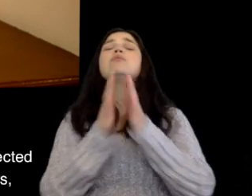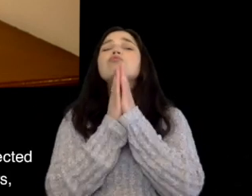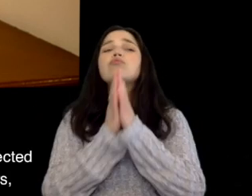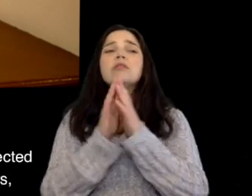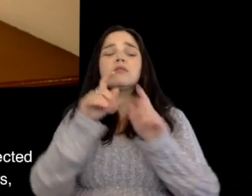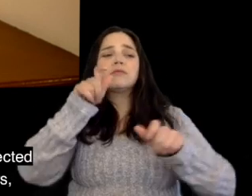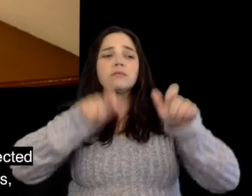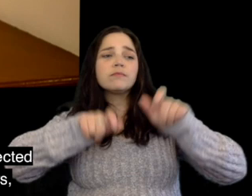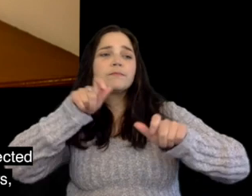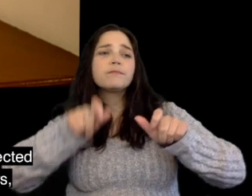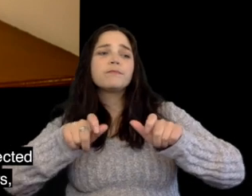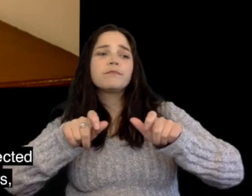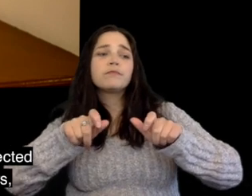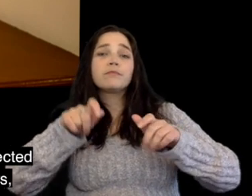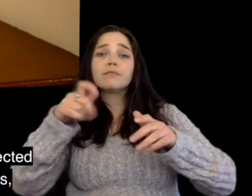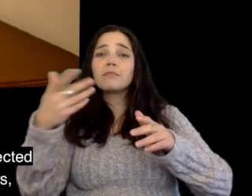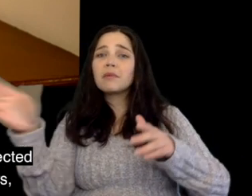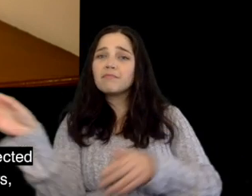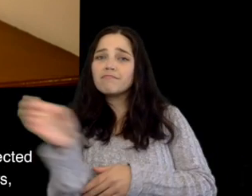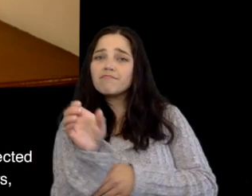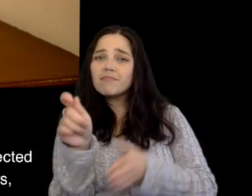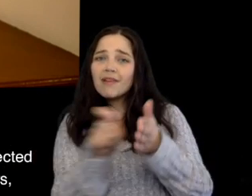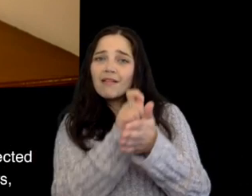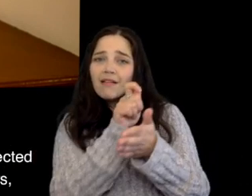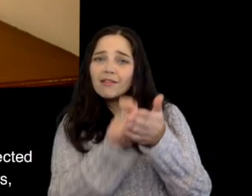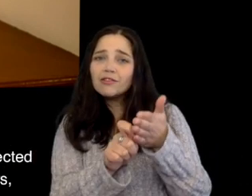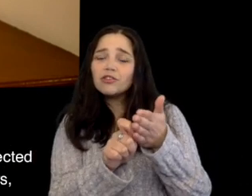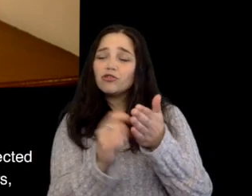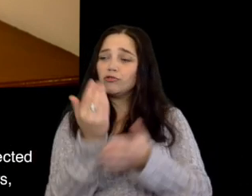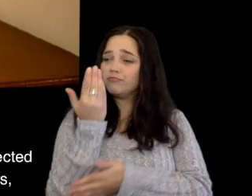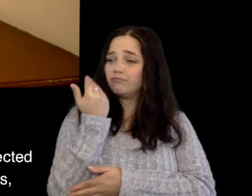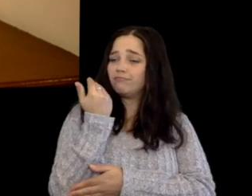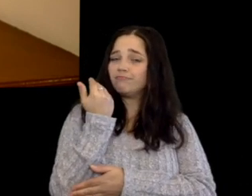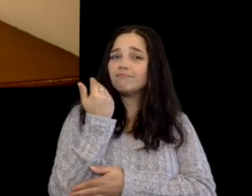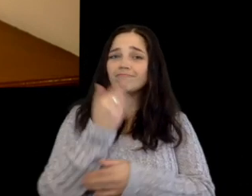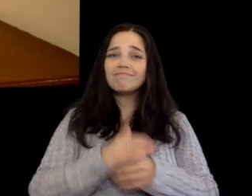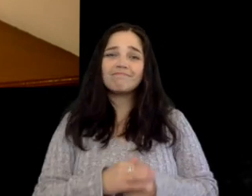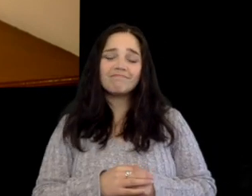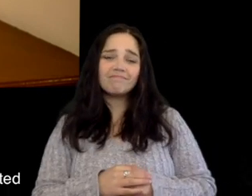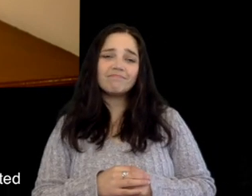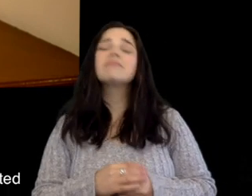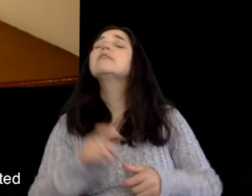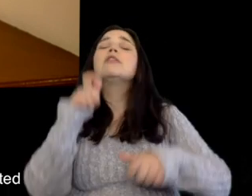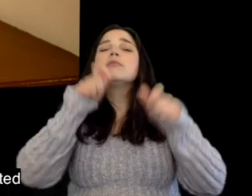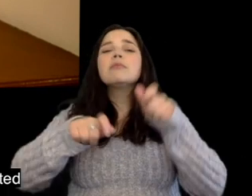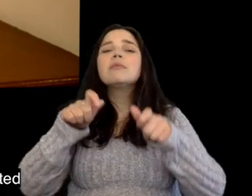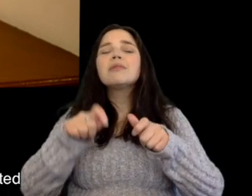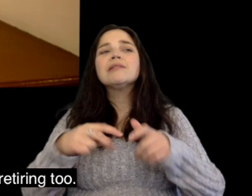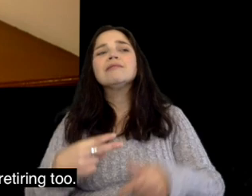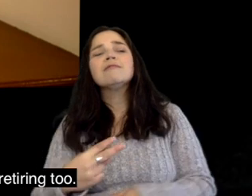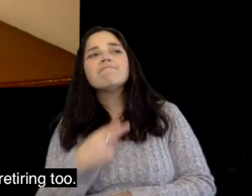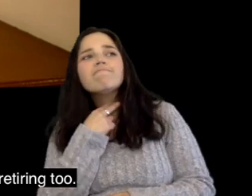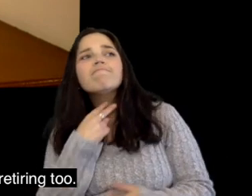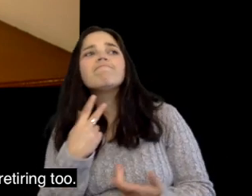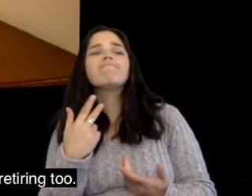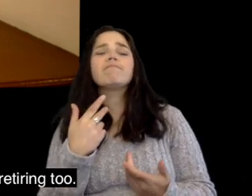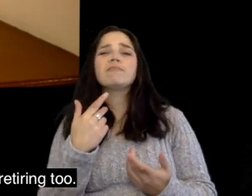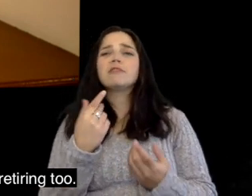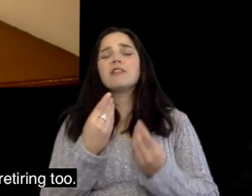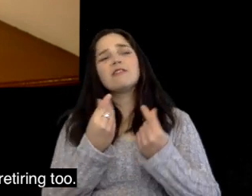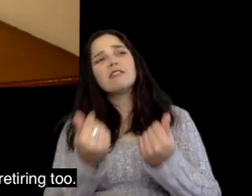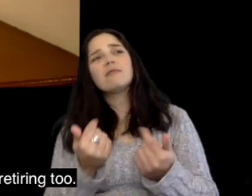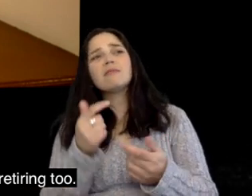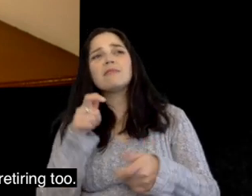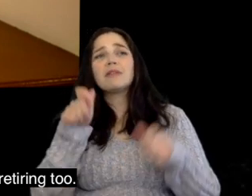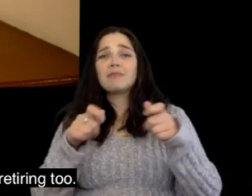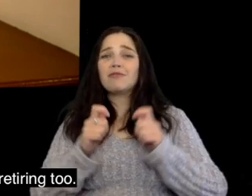We pray for those elected just in the last days, for those disappointed, and Lord, for